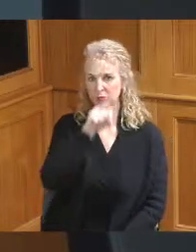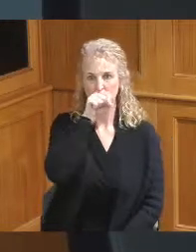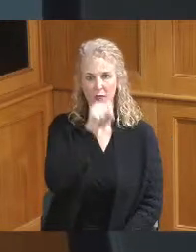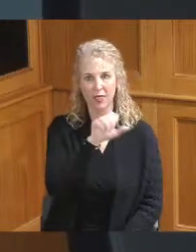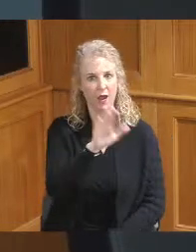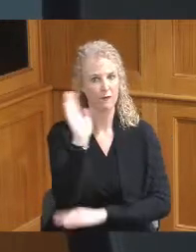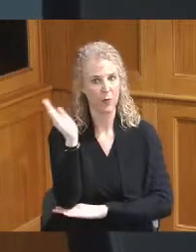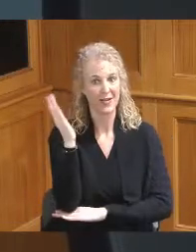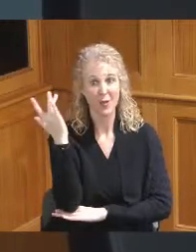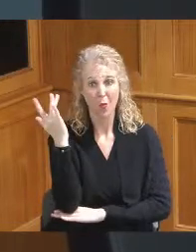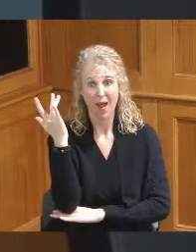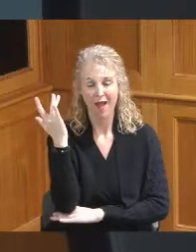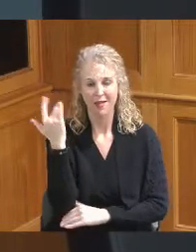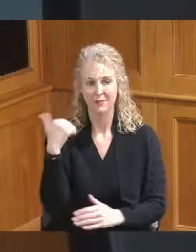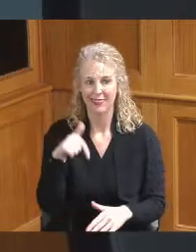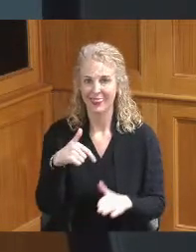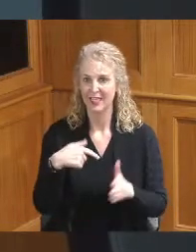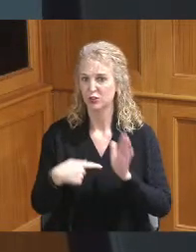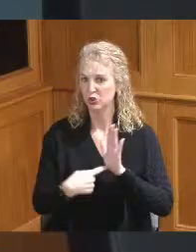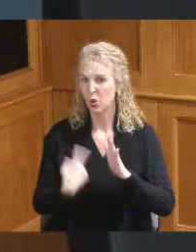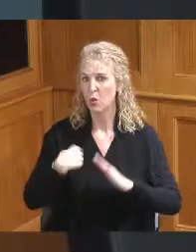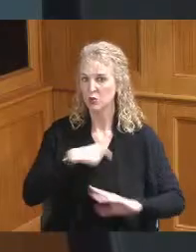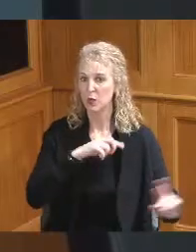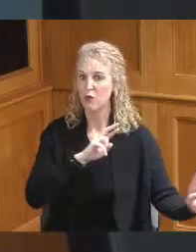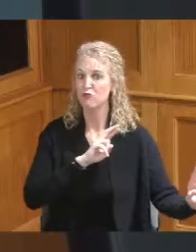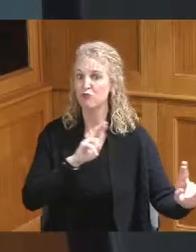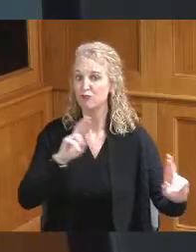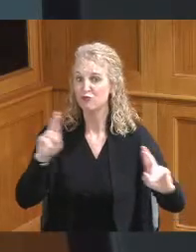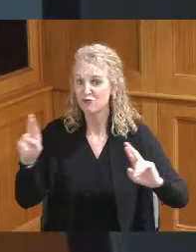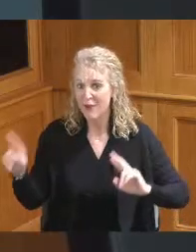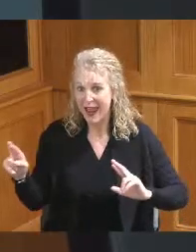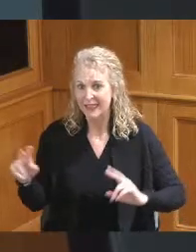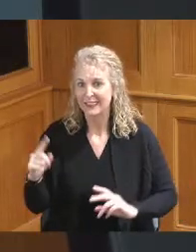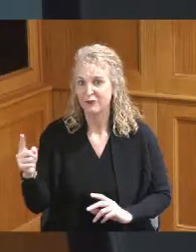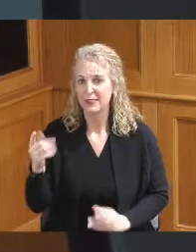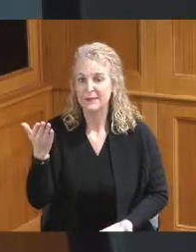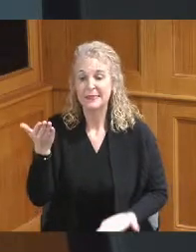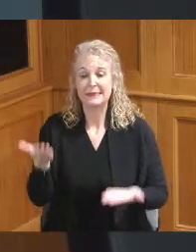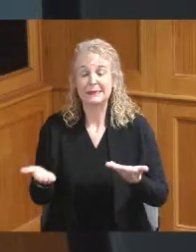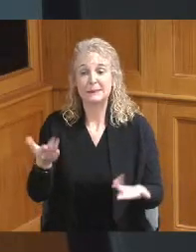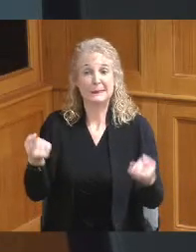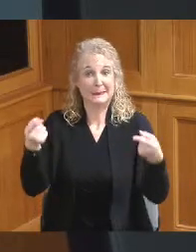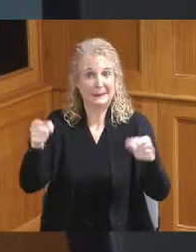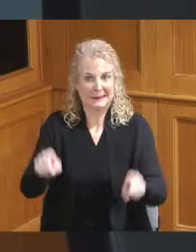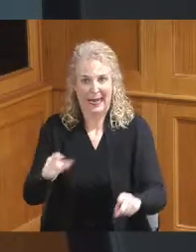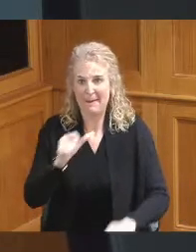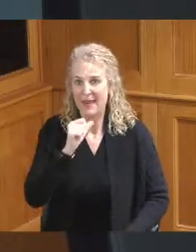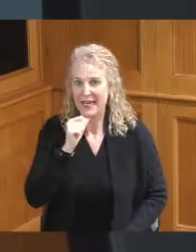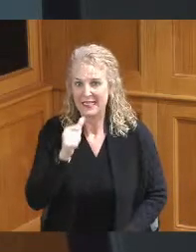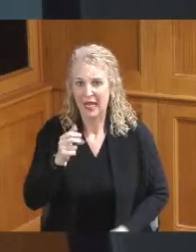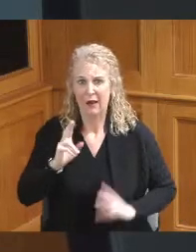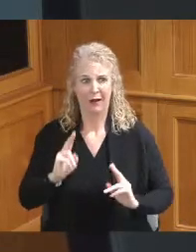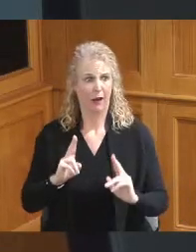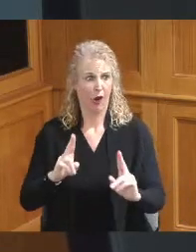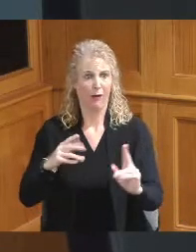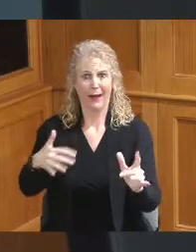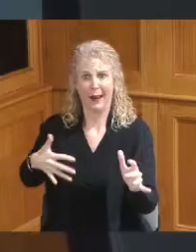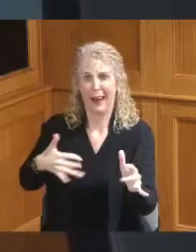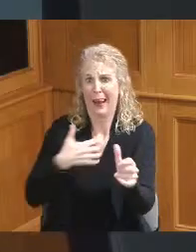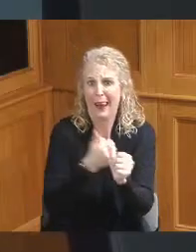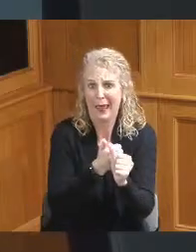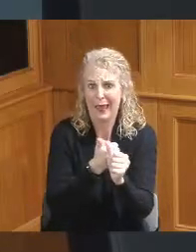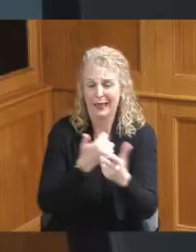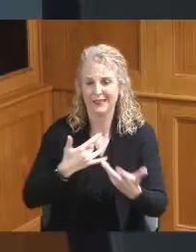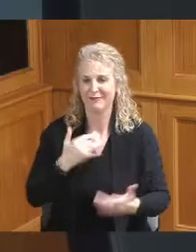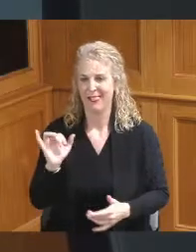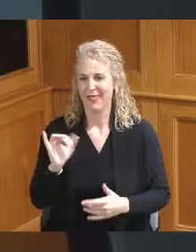because this is our way of getting ready for something that might be coming, and not being overwhelmed and on our heels